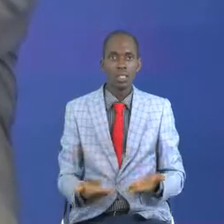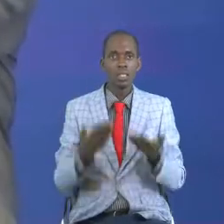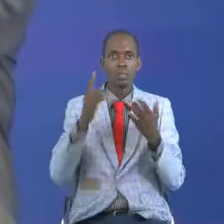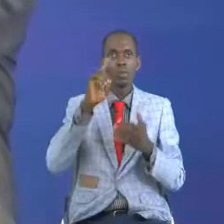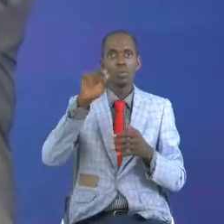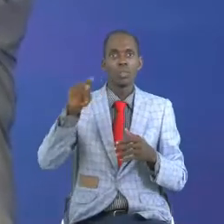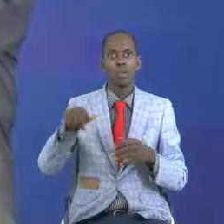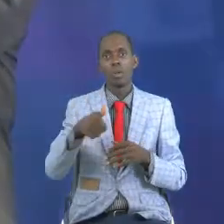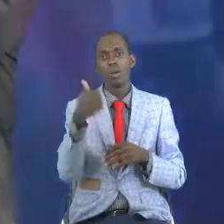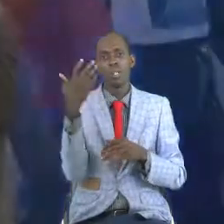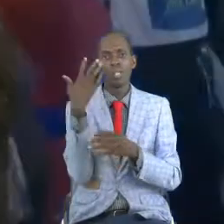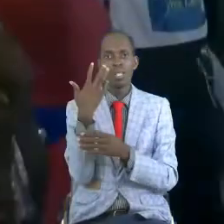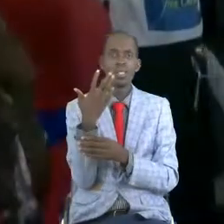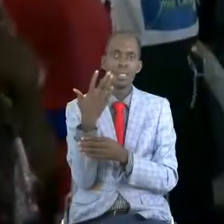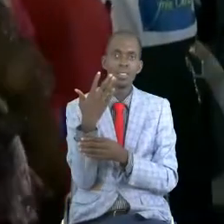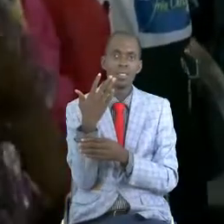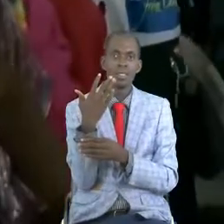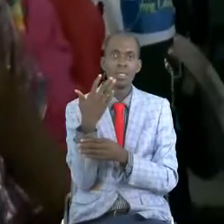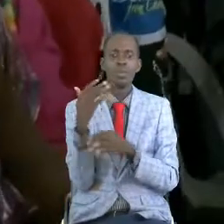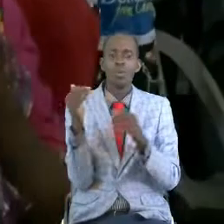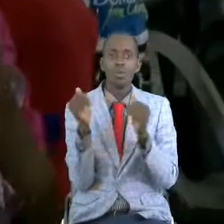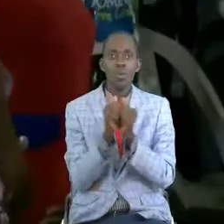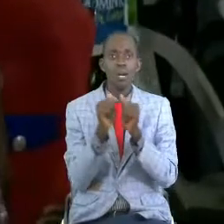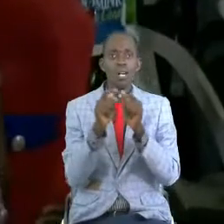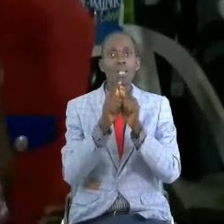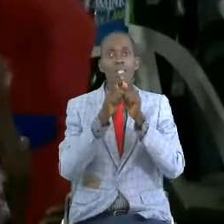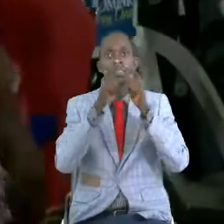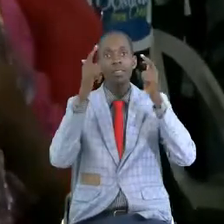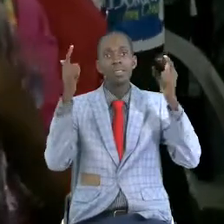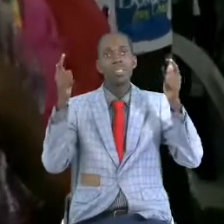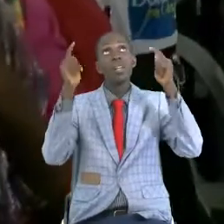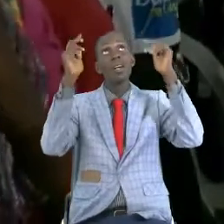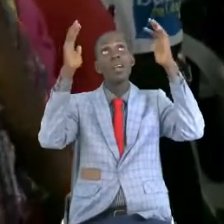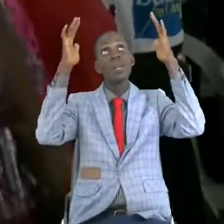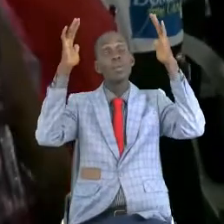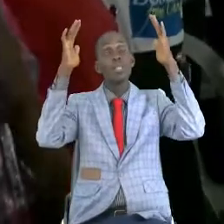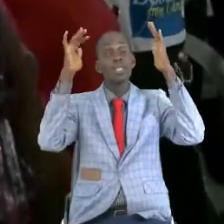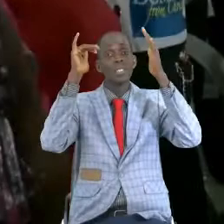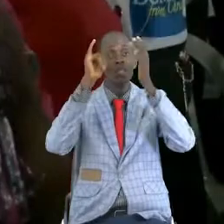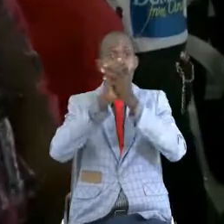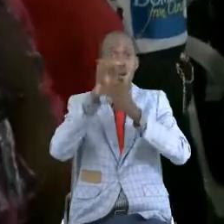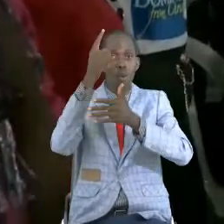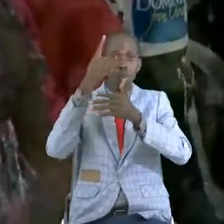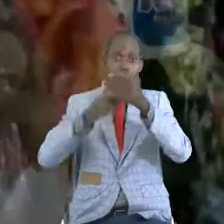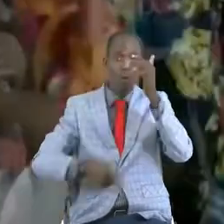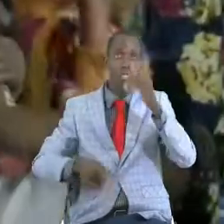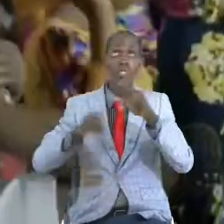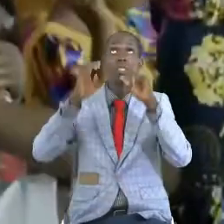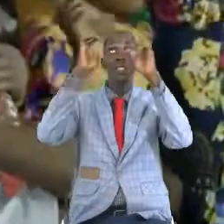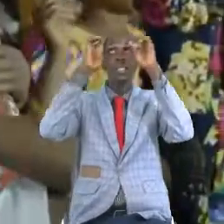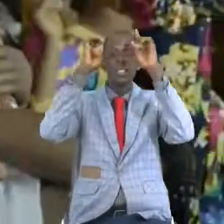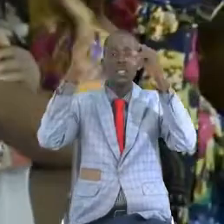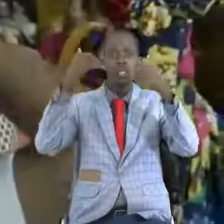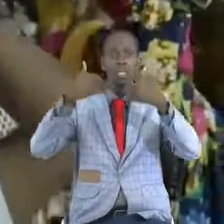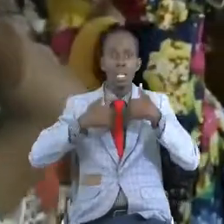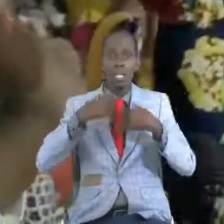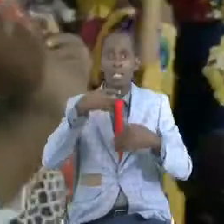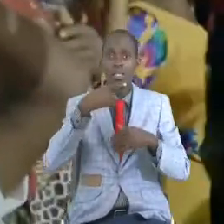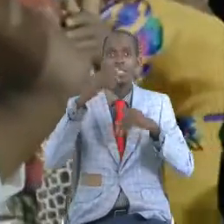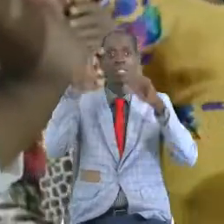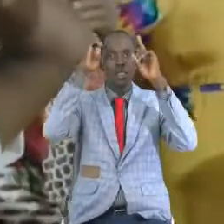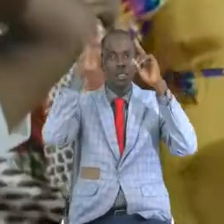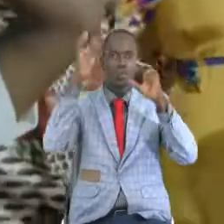with great expectation that what he has said you will perform